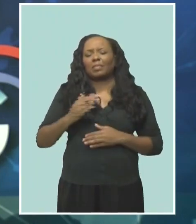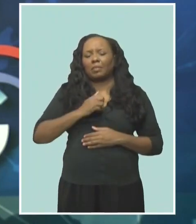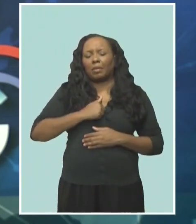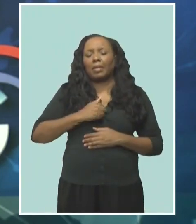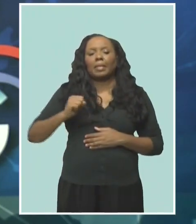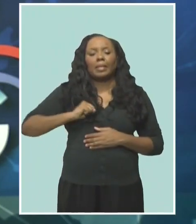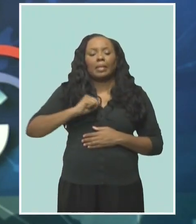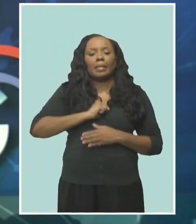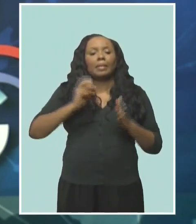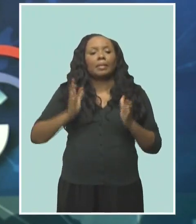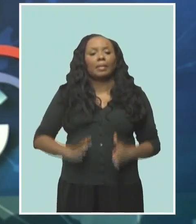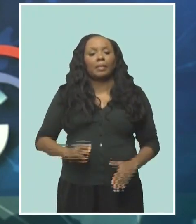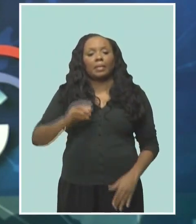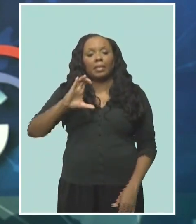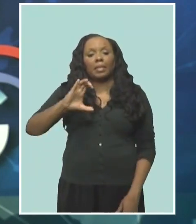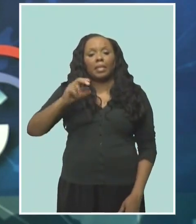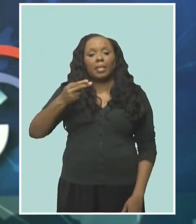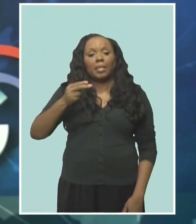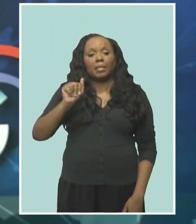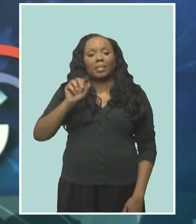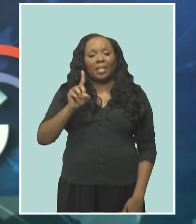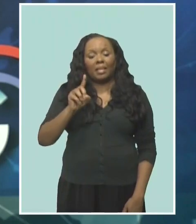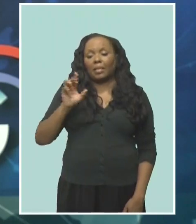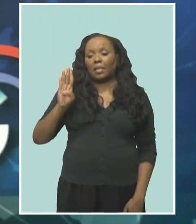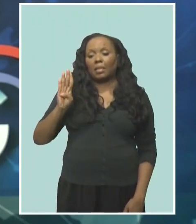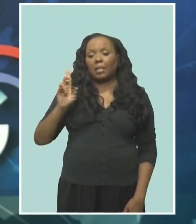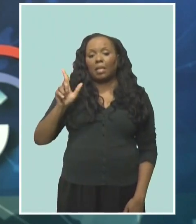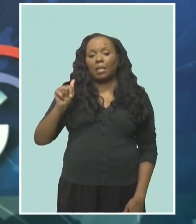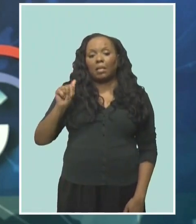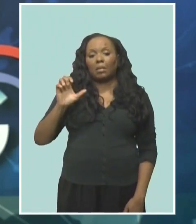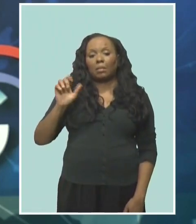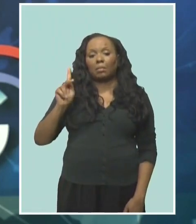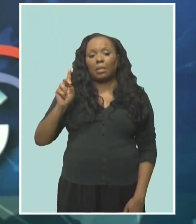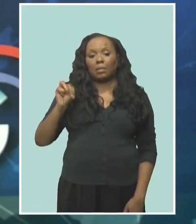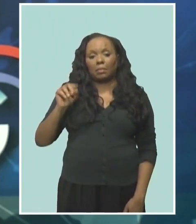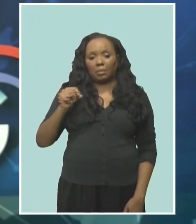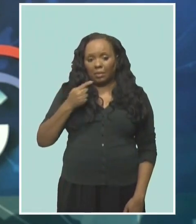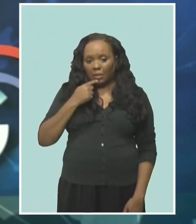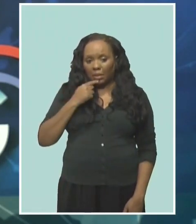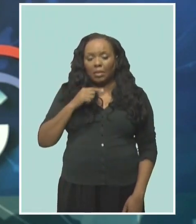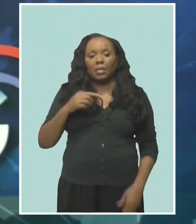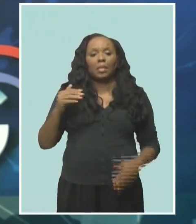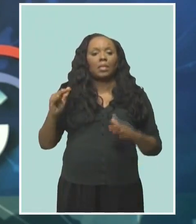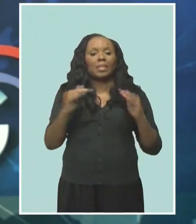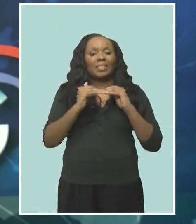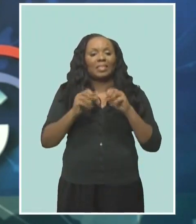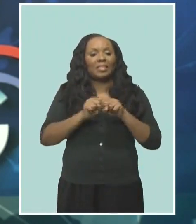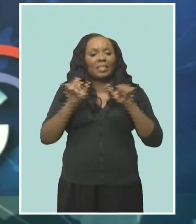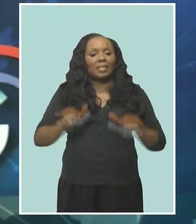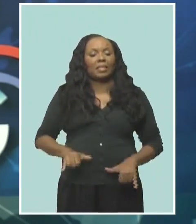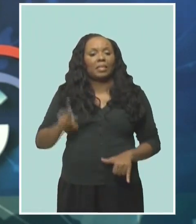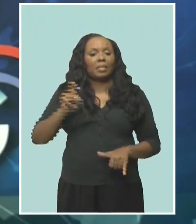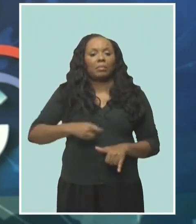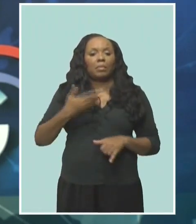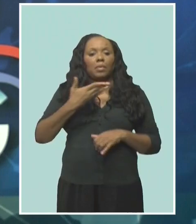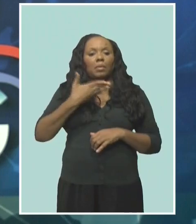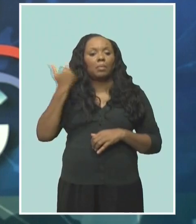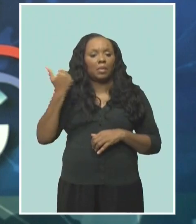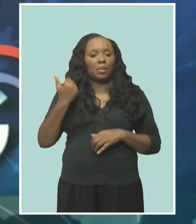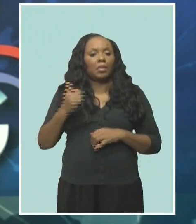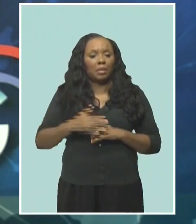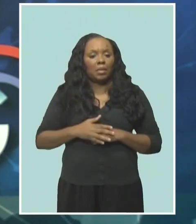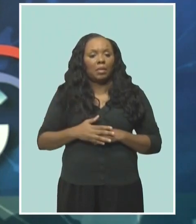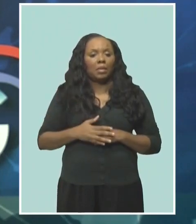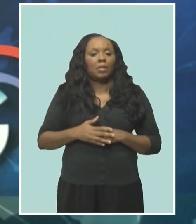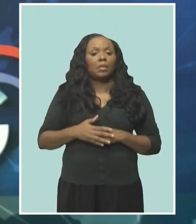leading off debate in the Upper House, says the justice system must be more efficient. He says such legislation is not only being